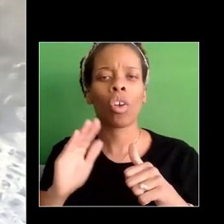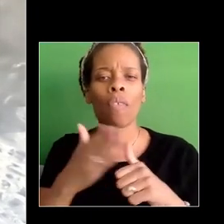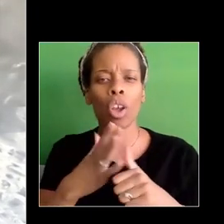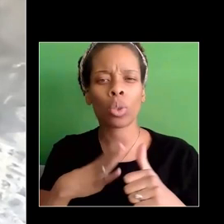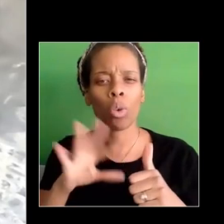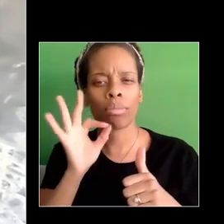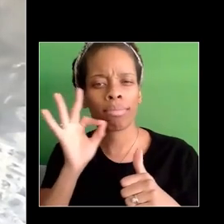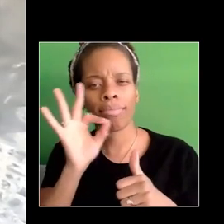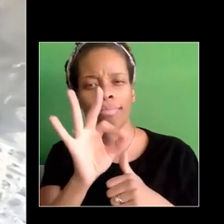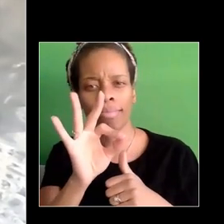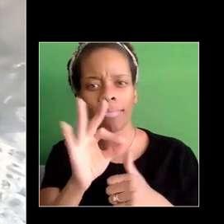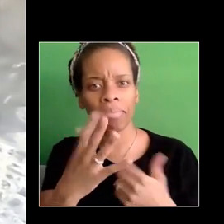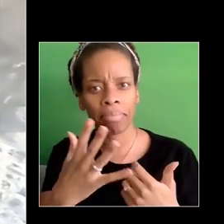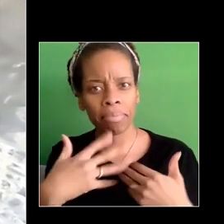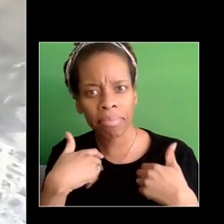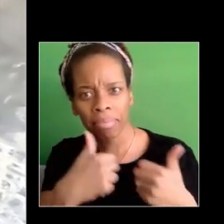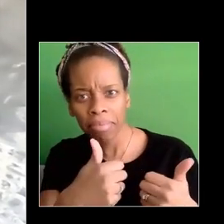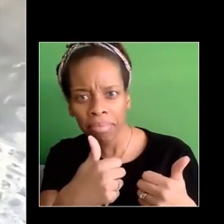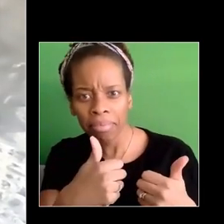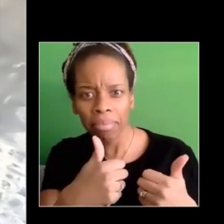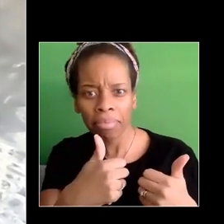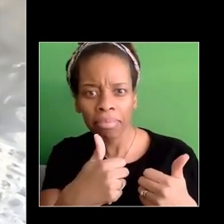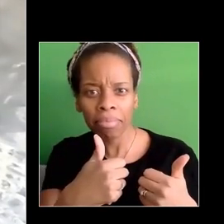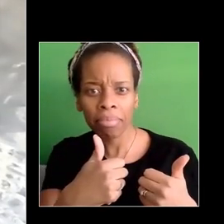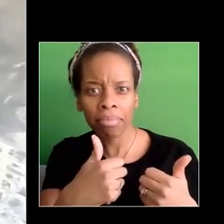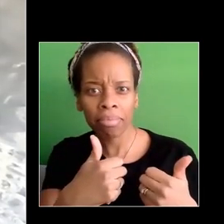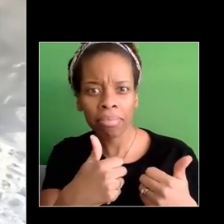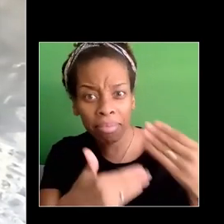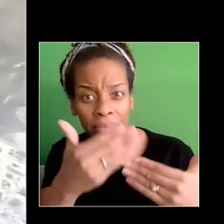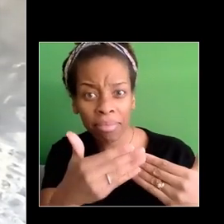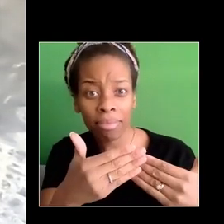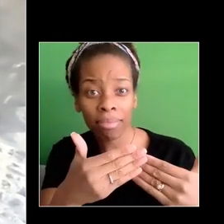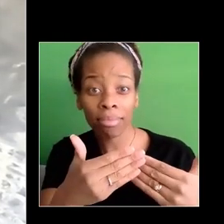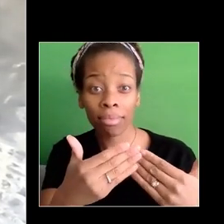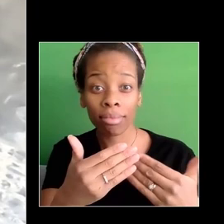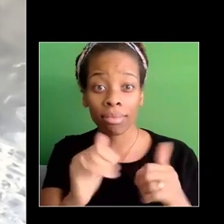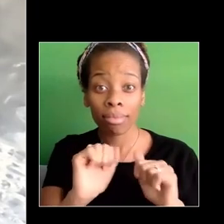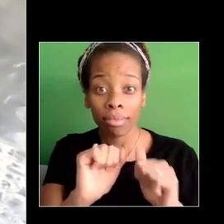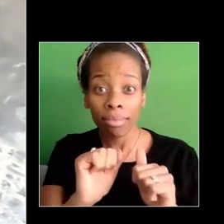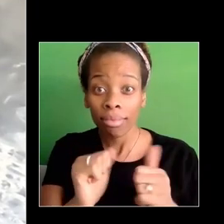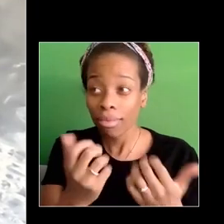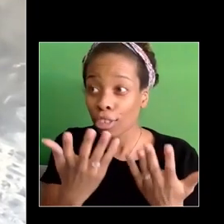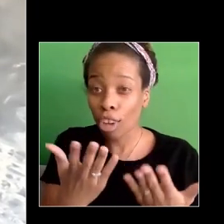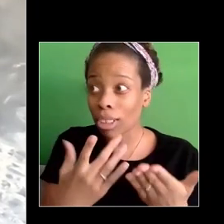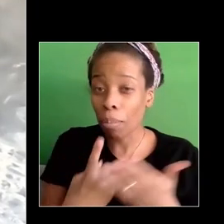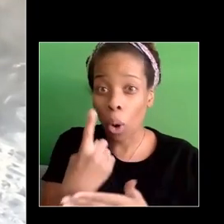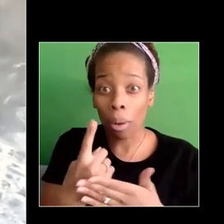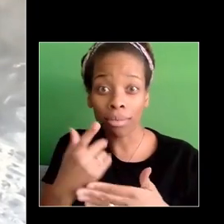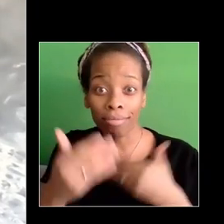you how you are as a human being and as an artist in this moment.